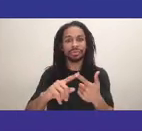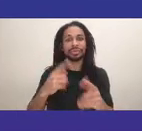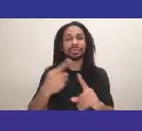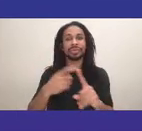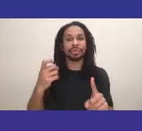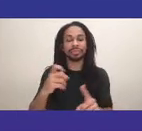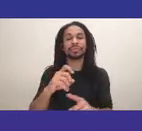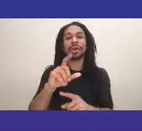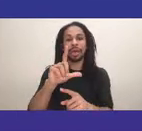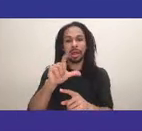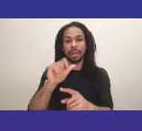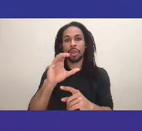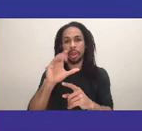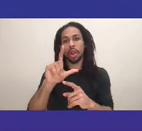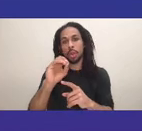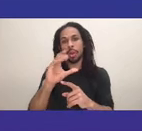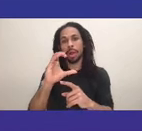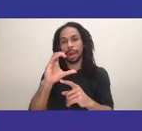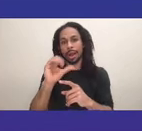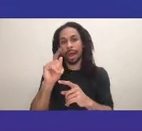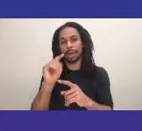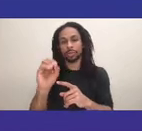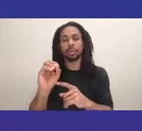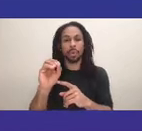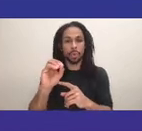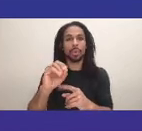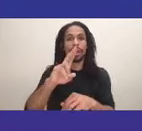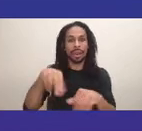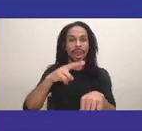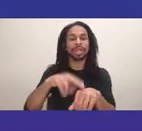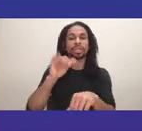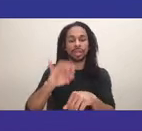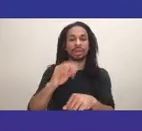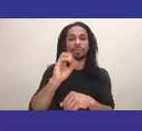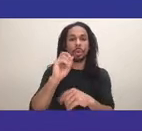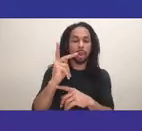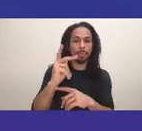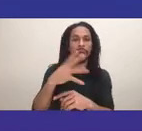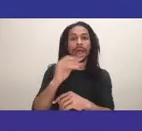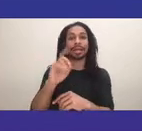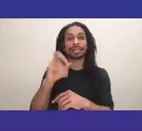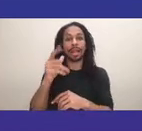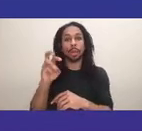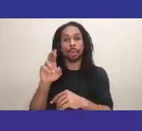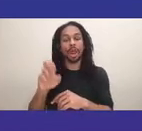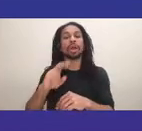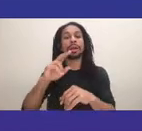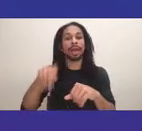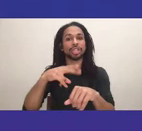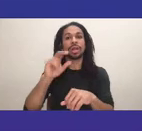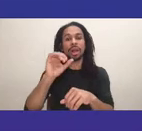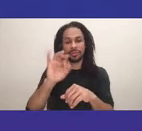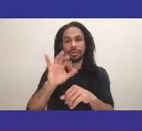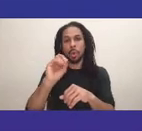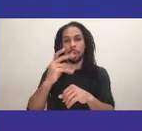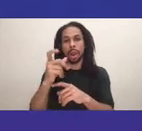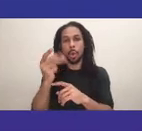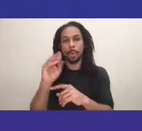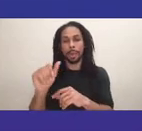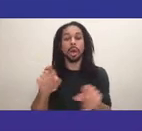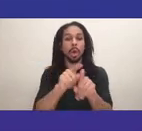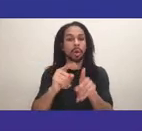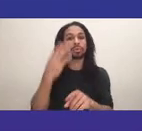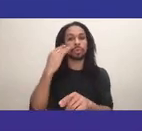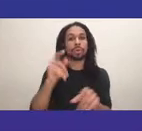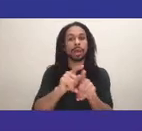Caddo Nation of Oklahoma, as well as the Delaware Nation of Oklahoma, also known as Lenape. And I'm also